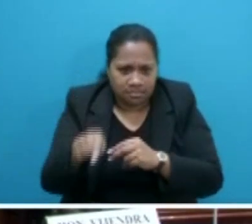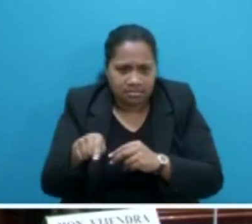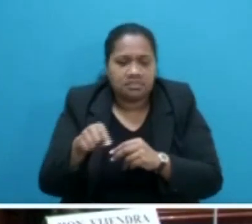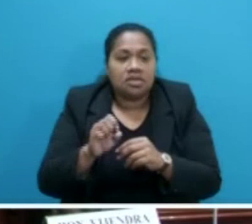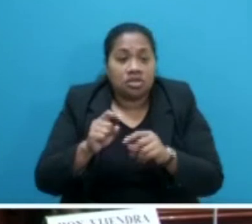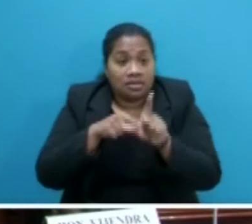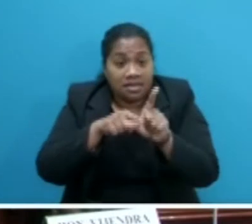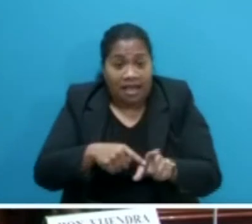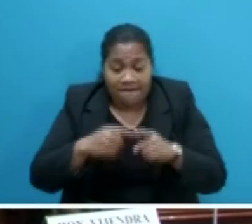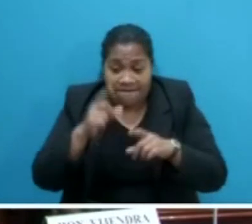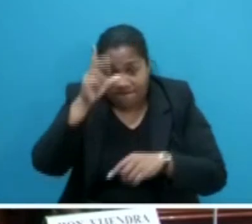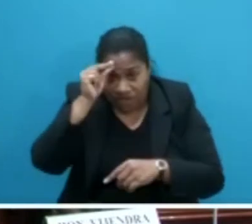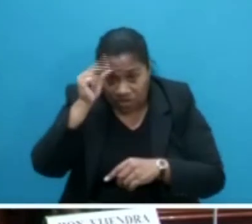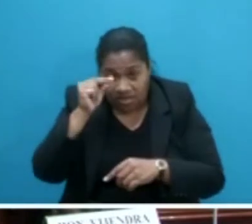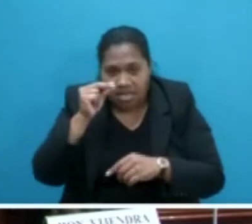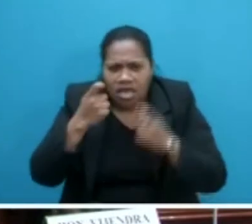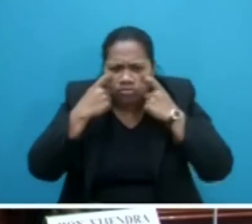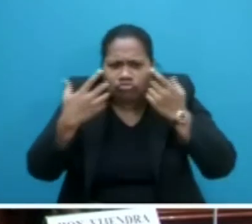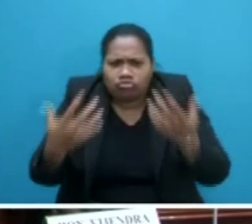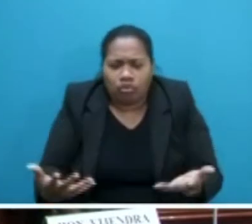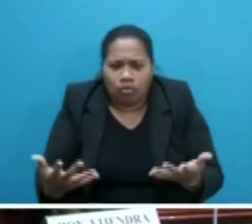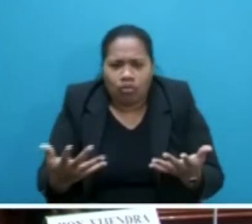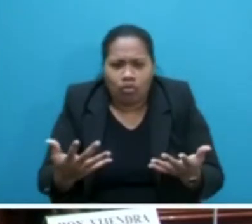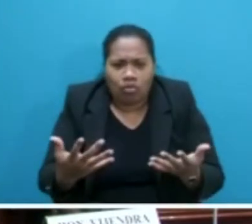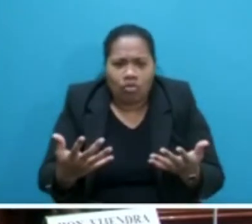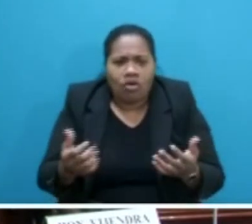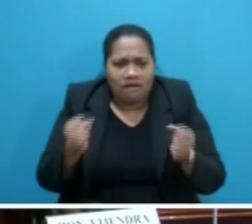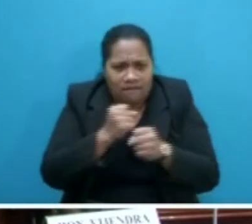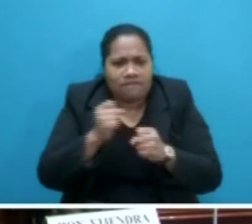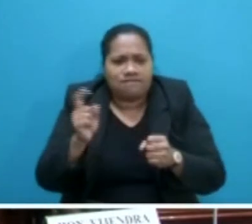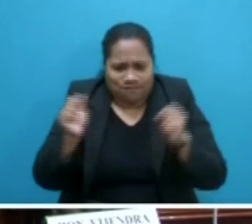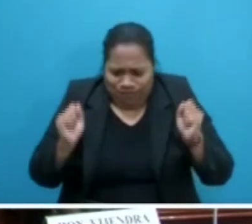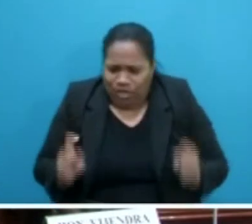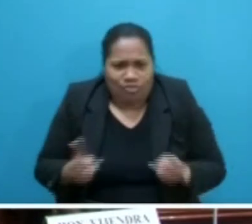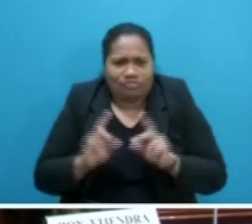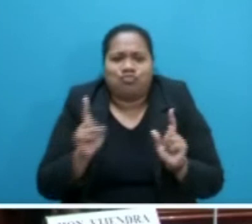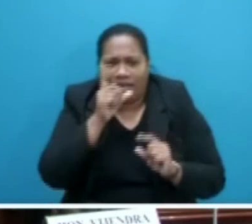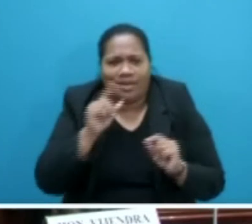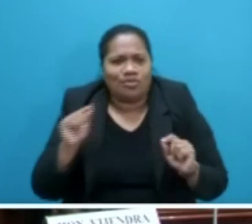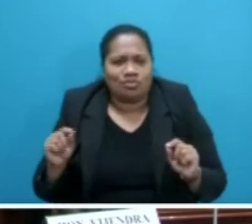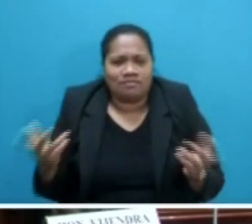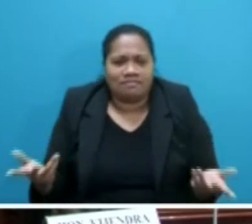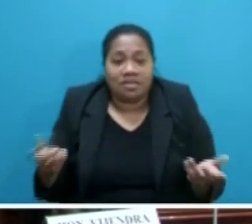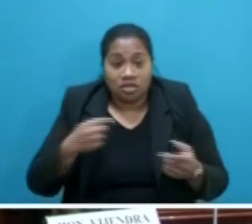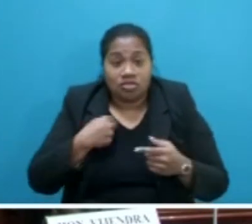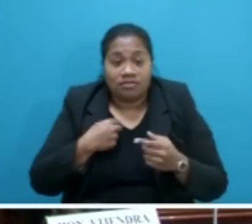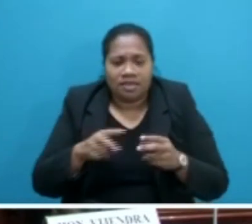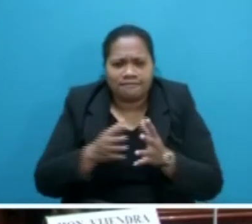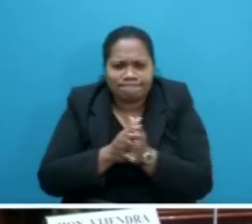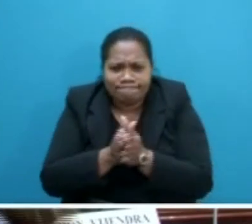and showcasing the unmatched greatness of our human capital. I look forward to seeing and